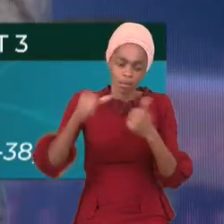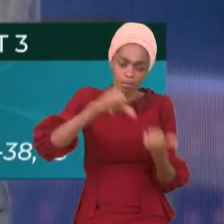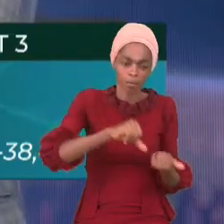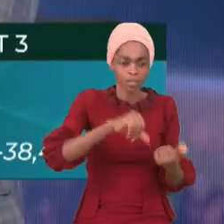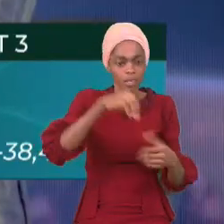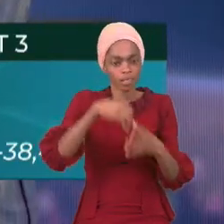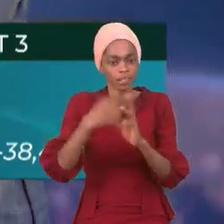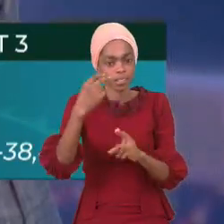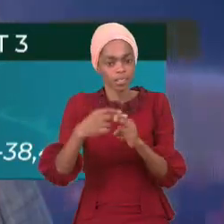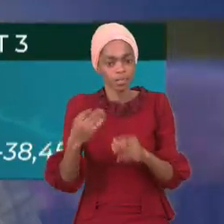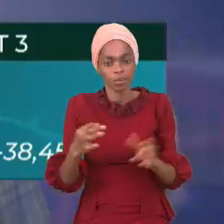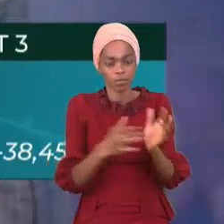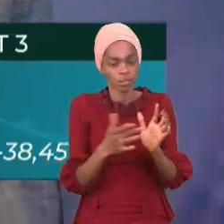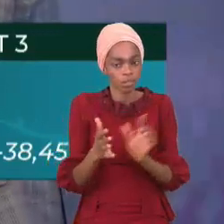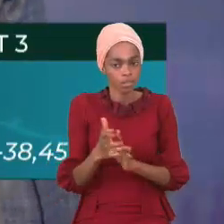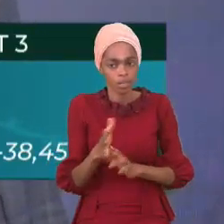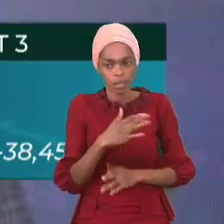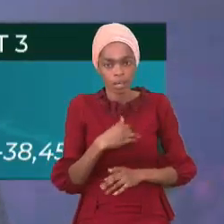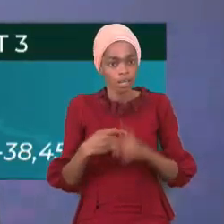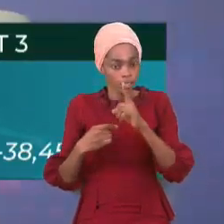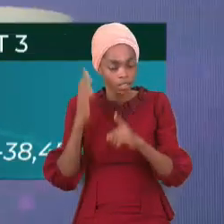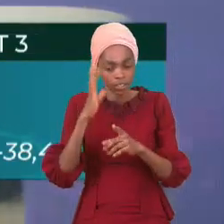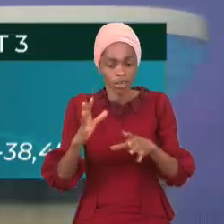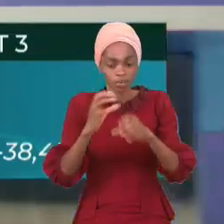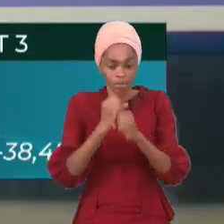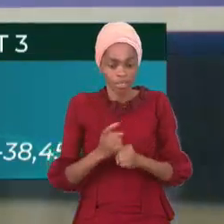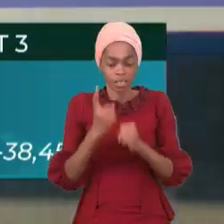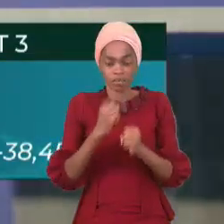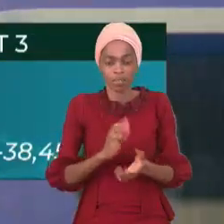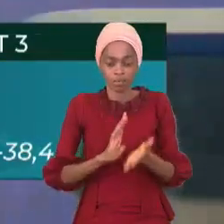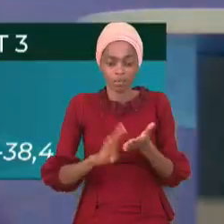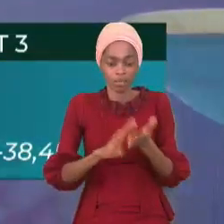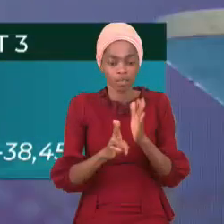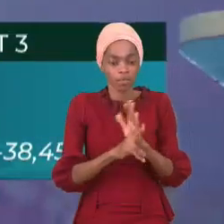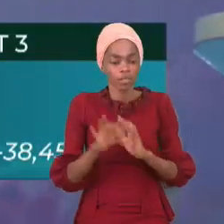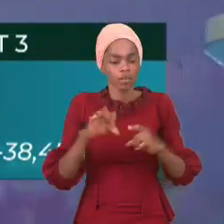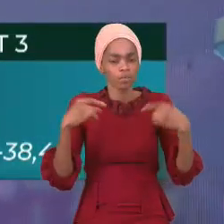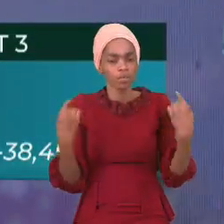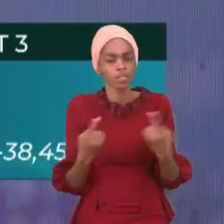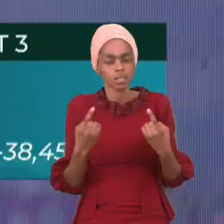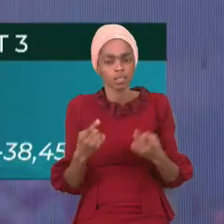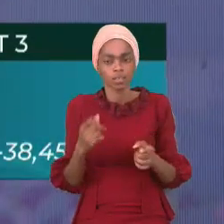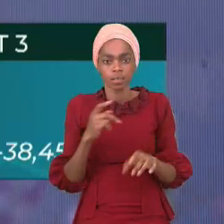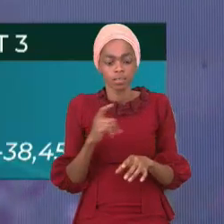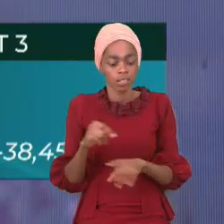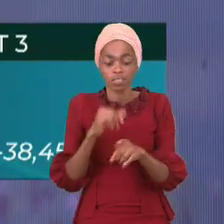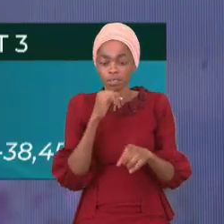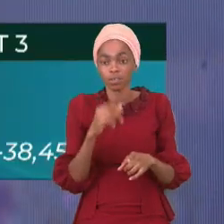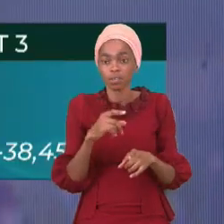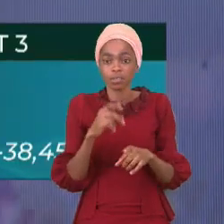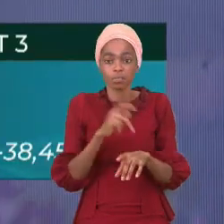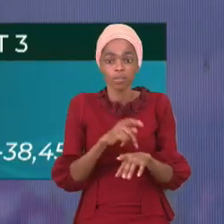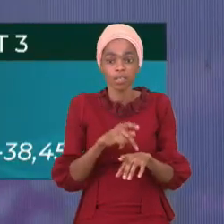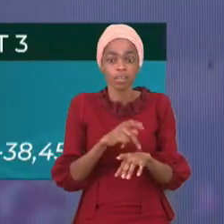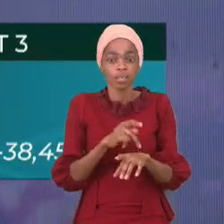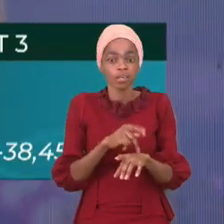the name of Jesus, and ye shall receive the remission of sin. Did he say, repent, I'm